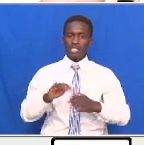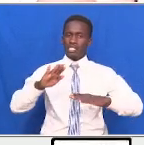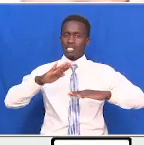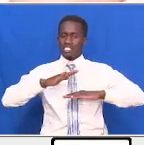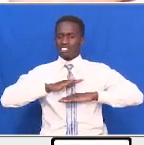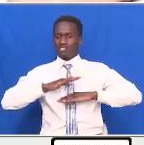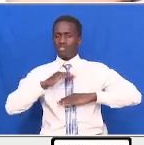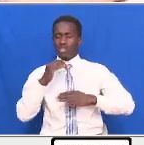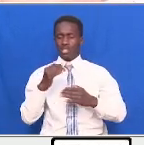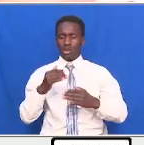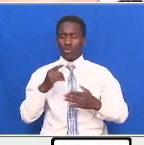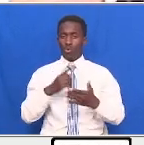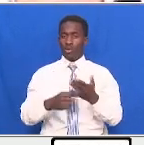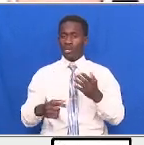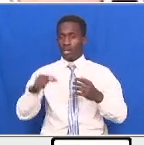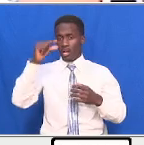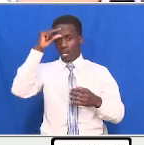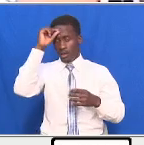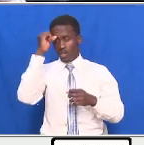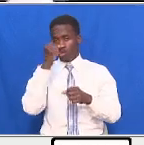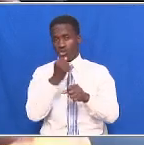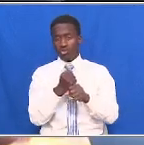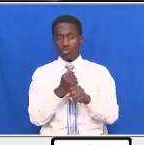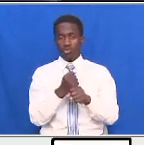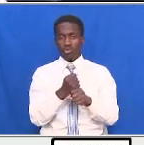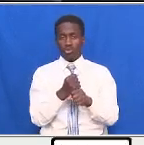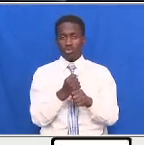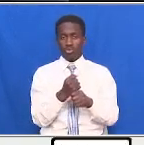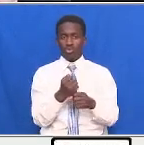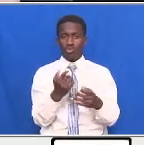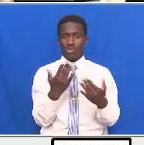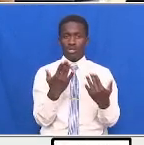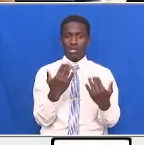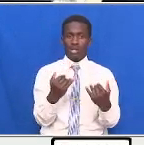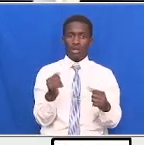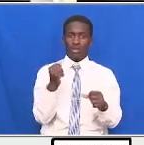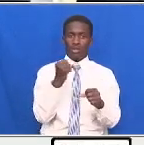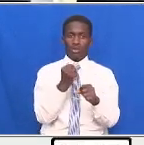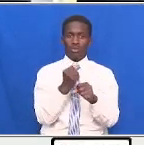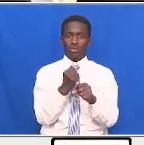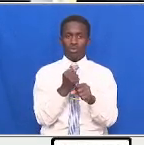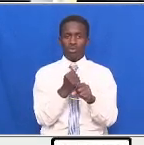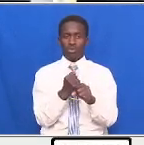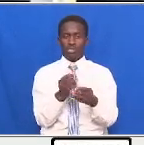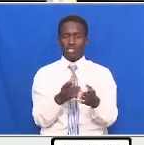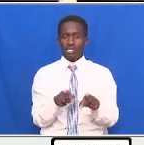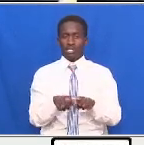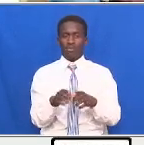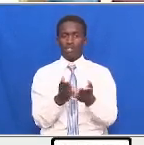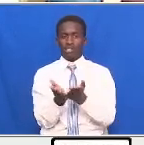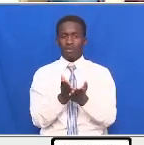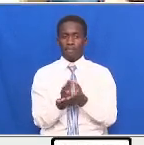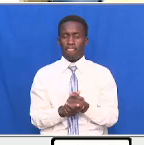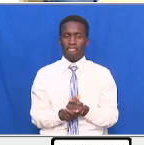the efforts that government agencies have made so far to address the matter, and that the late Willis Ayieko was